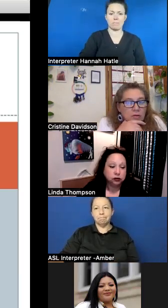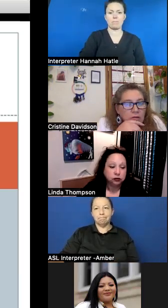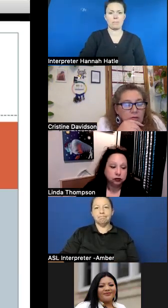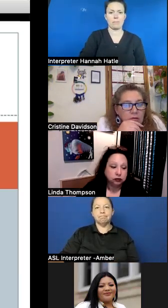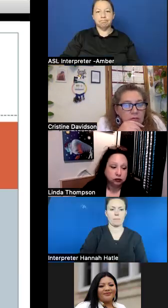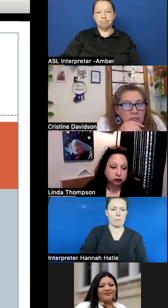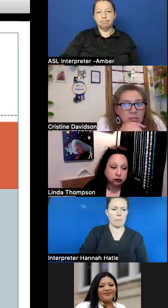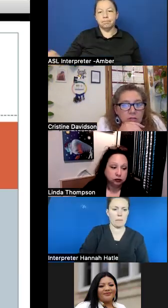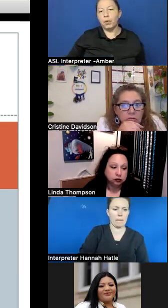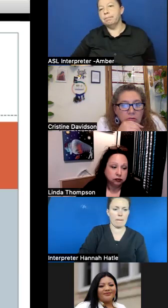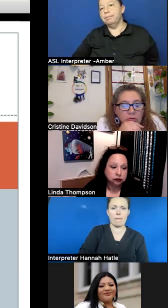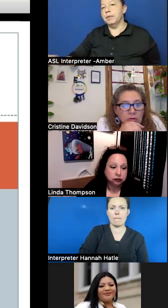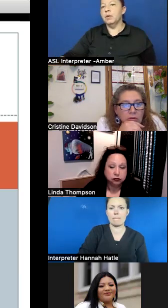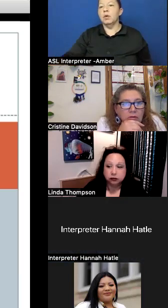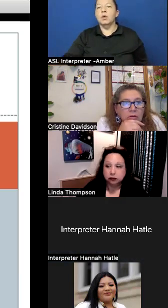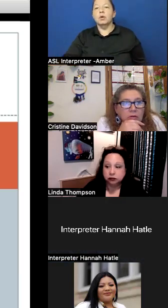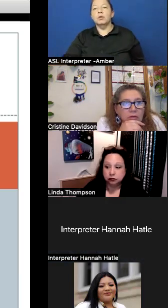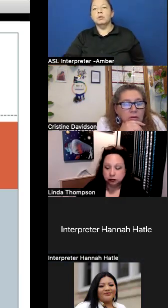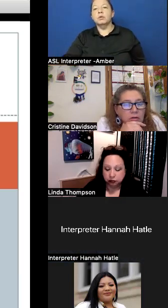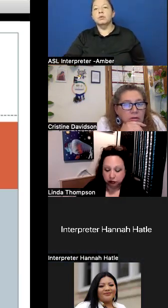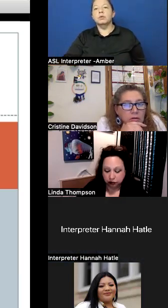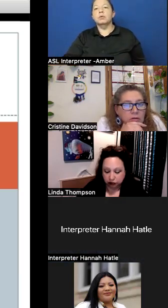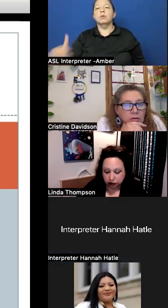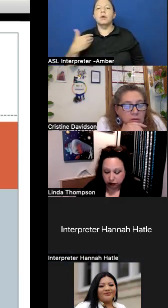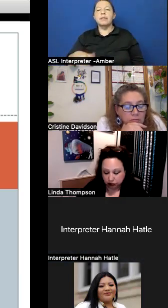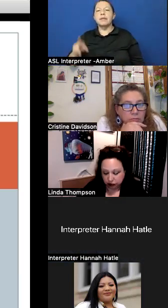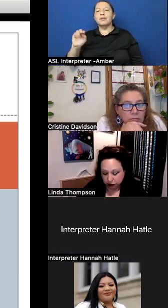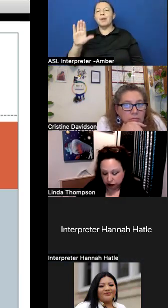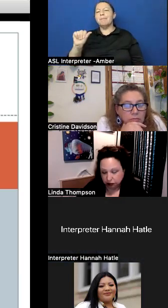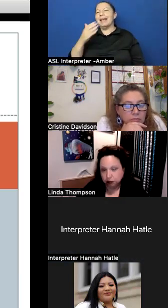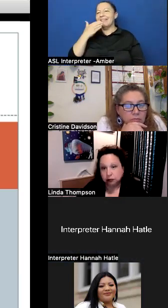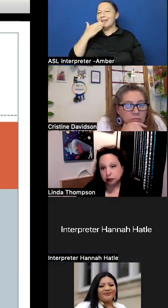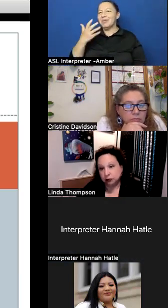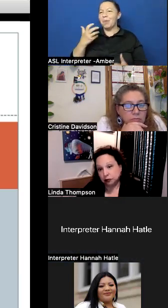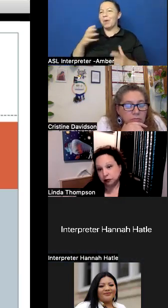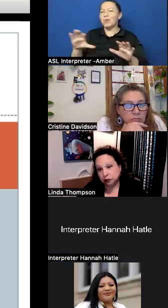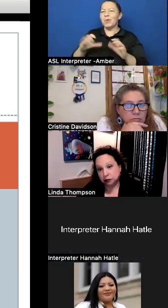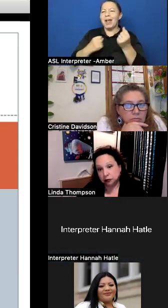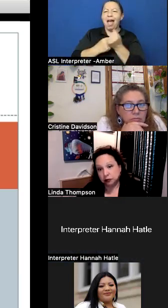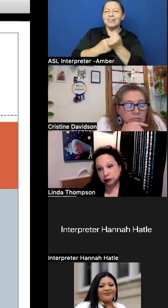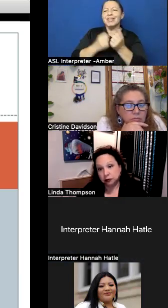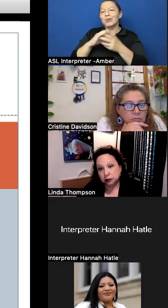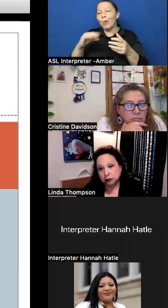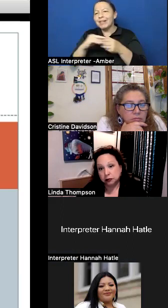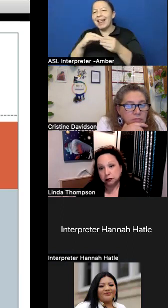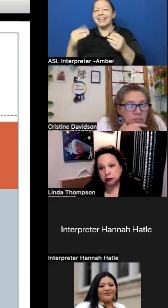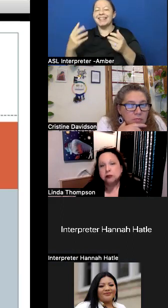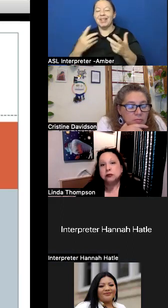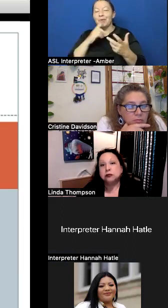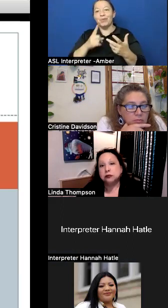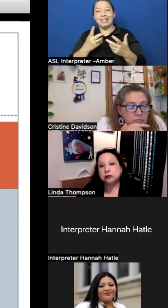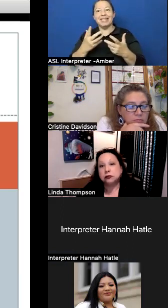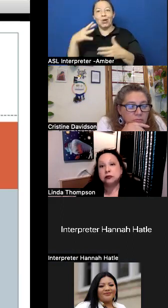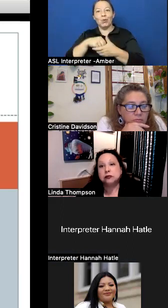Rebecca. This is Rebecca. I want to do a little advocacy storytelling that intersects with a lot of some